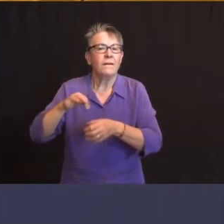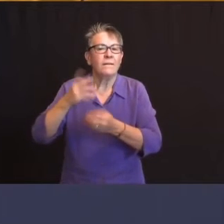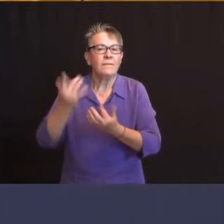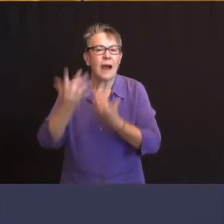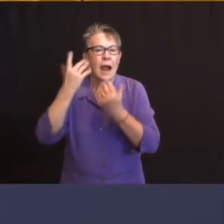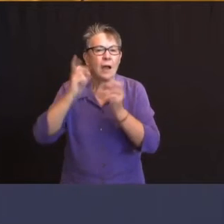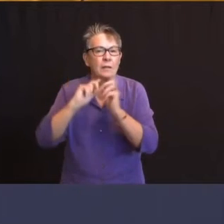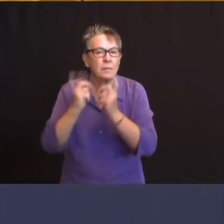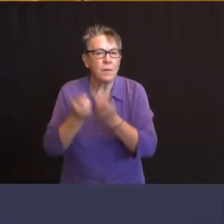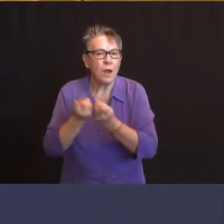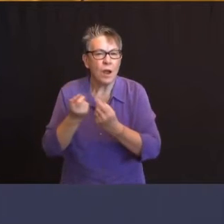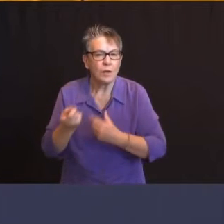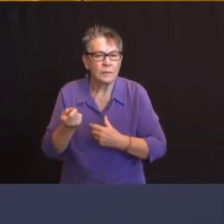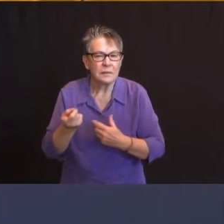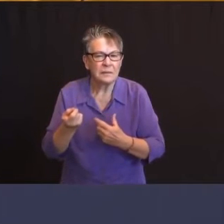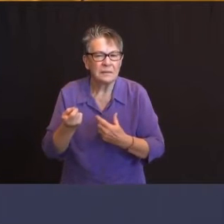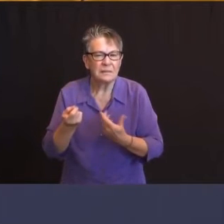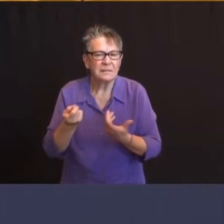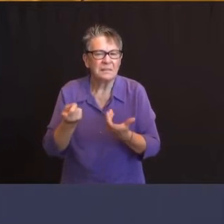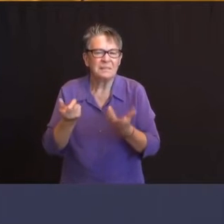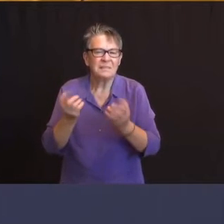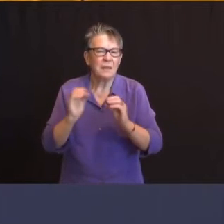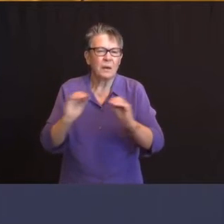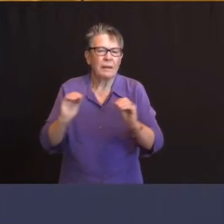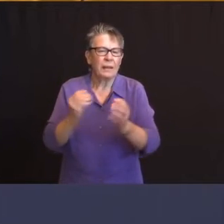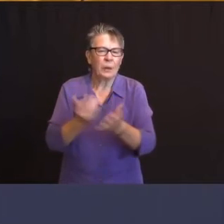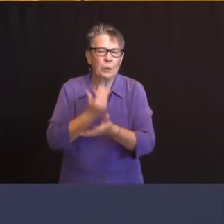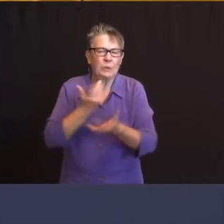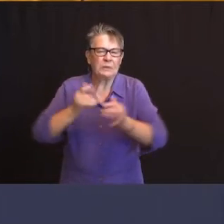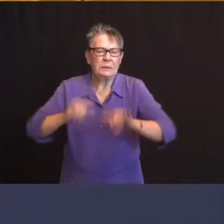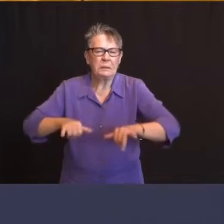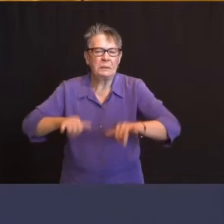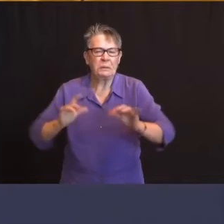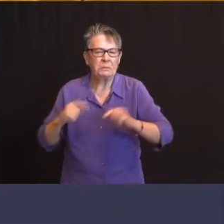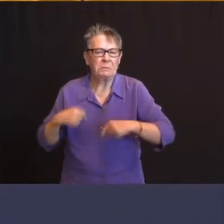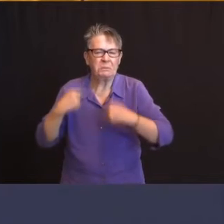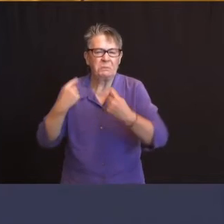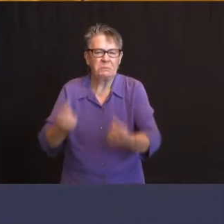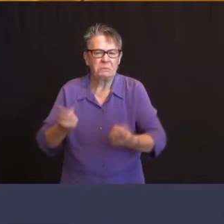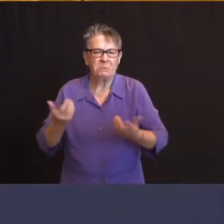And as a general matter, I would love to add